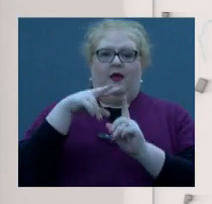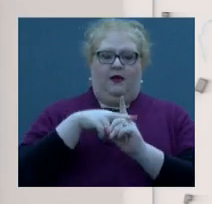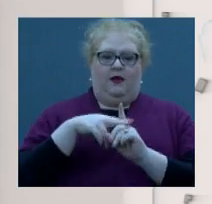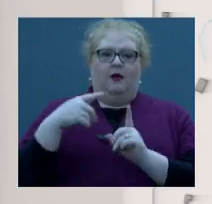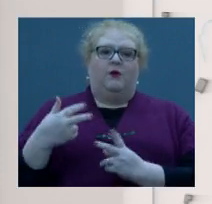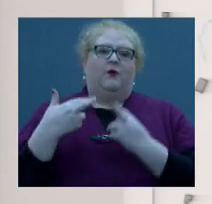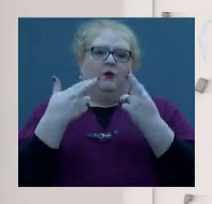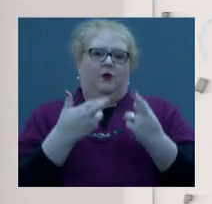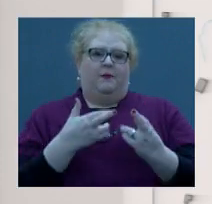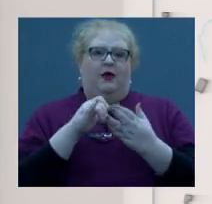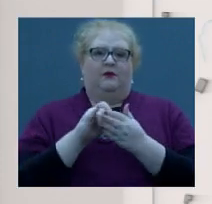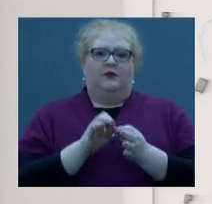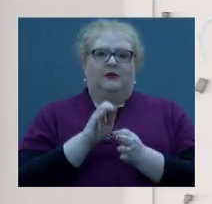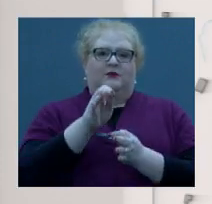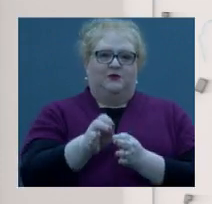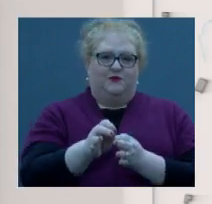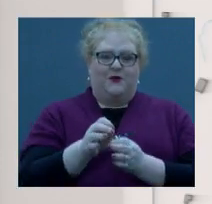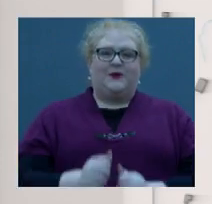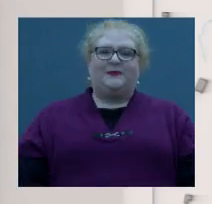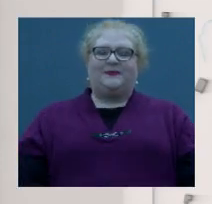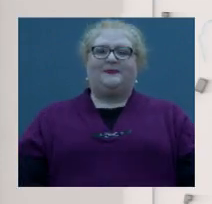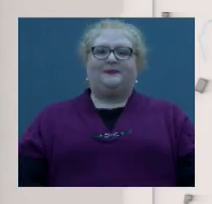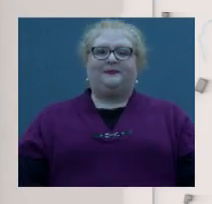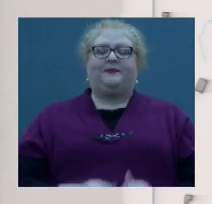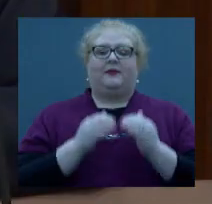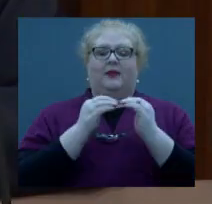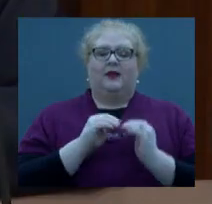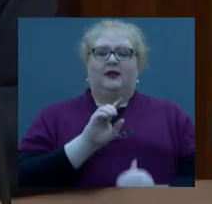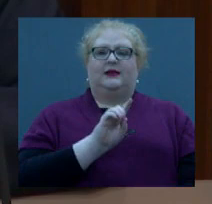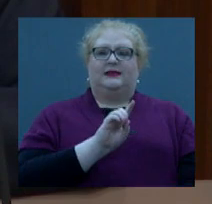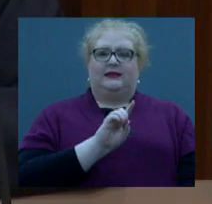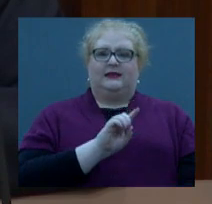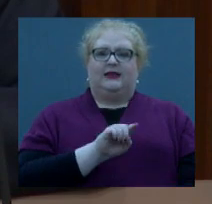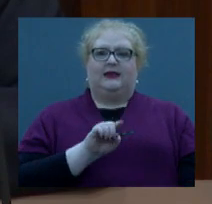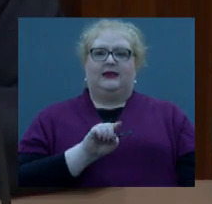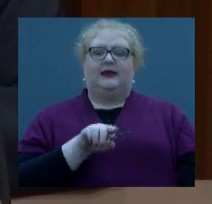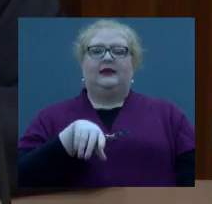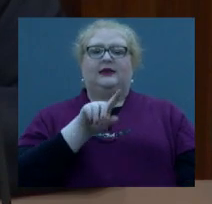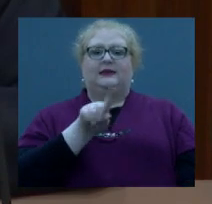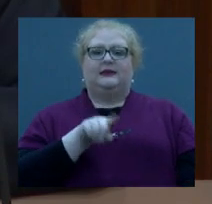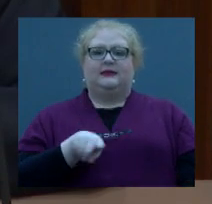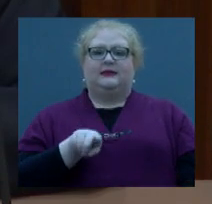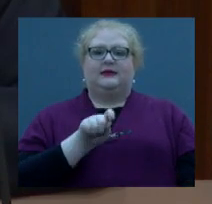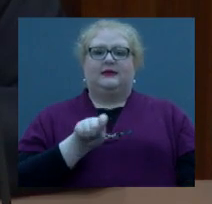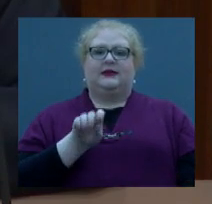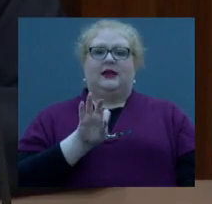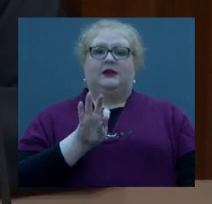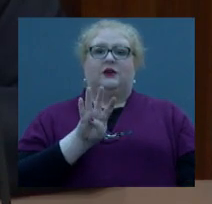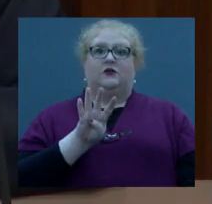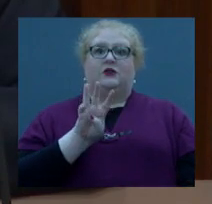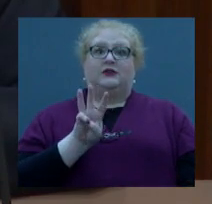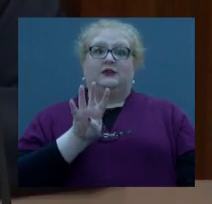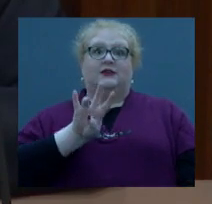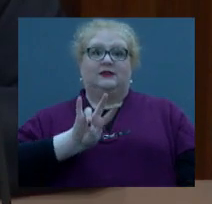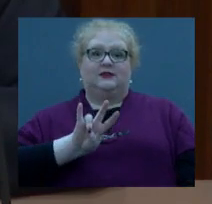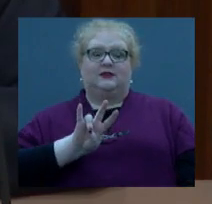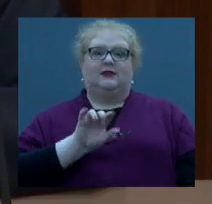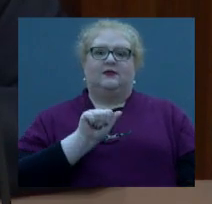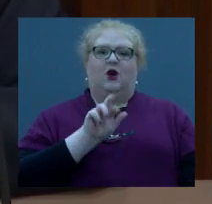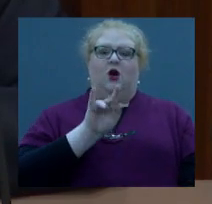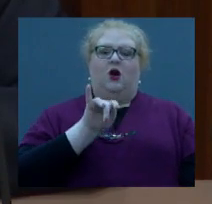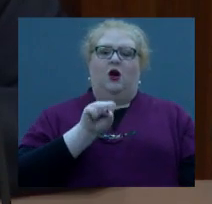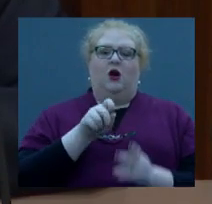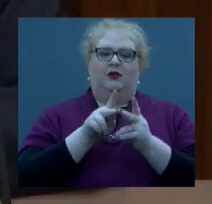approval of the deferral request. Item D, file number Z-9467, Artist